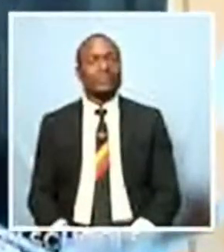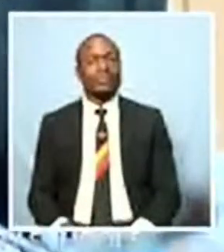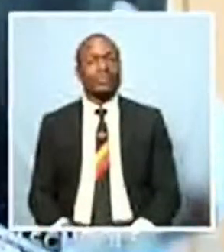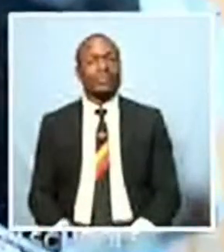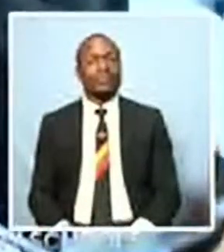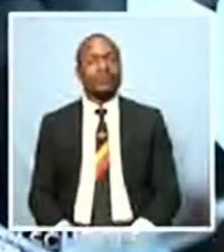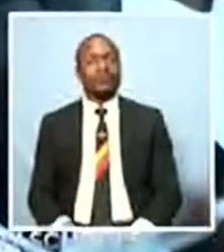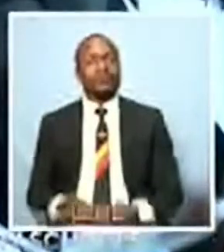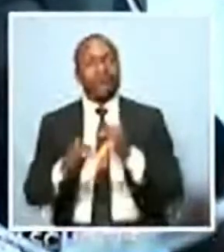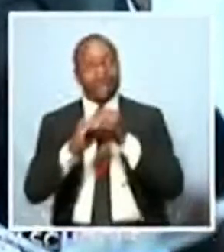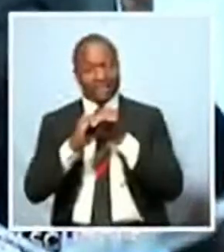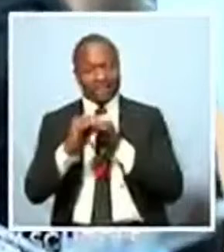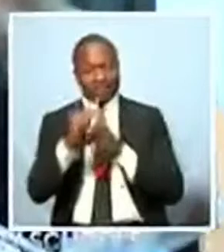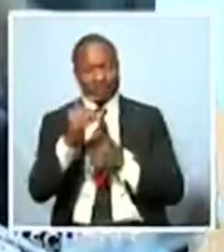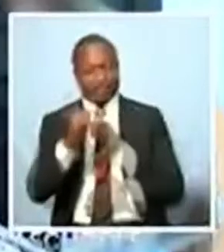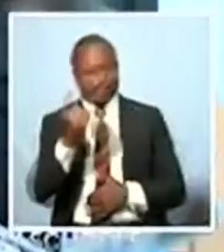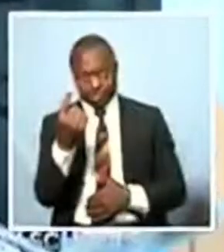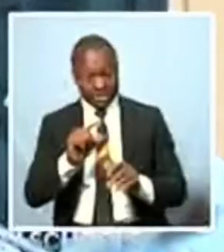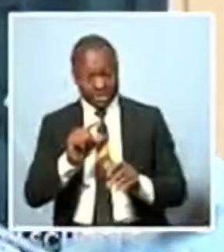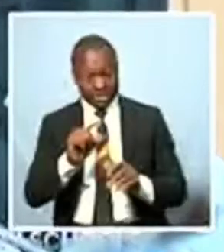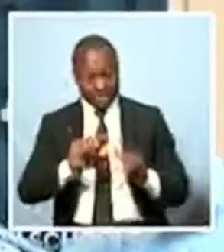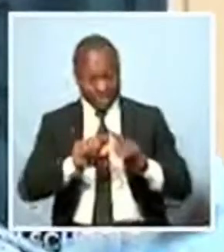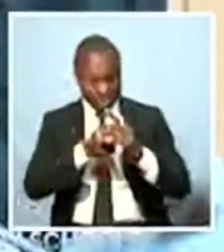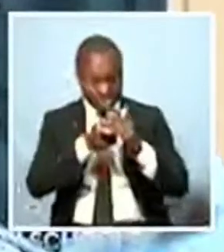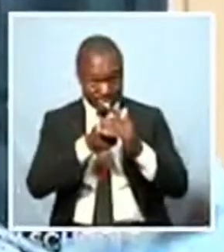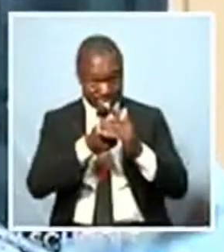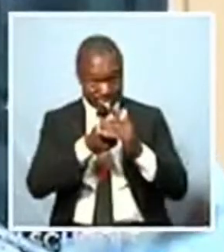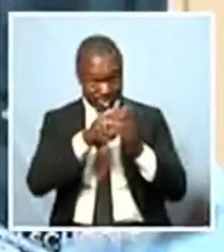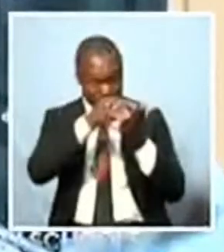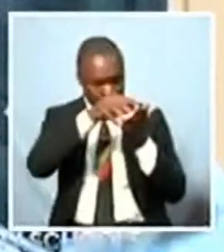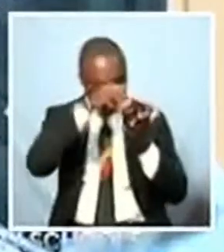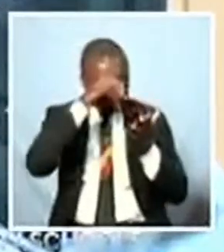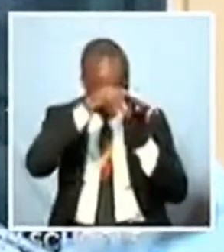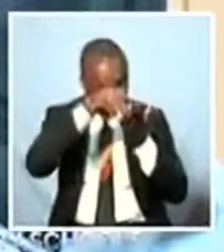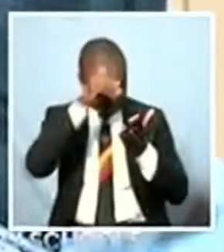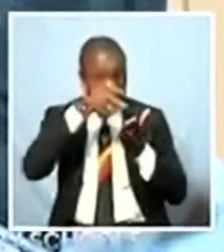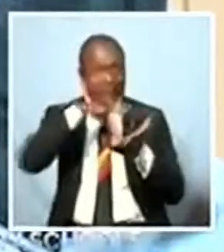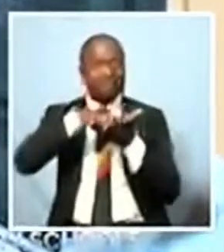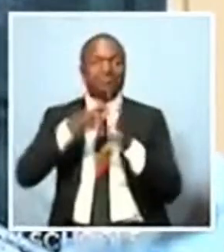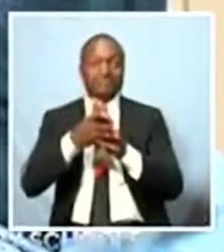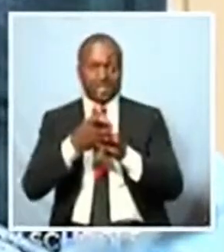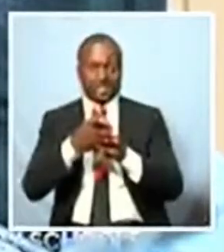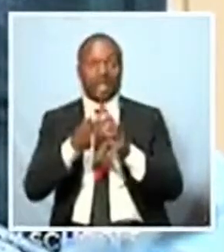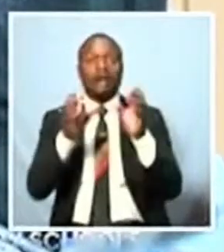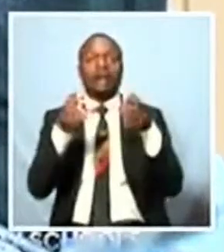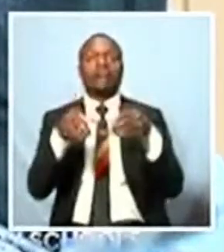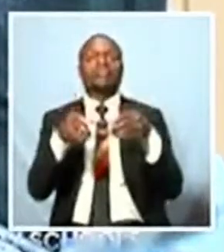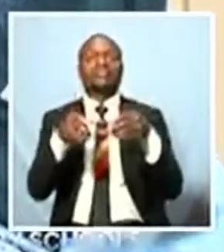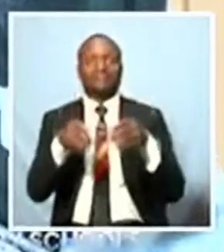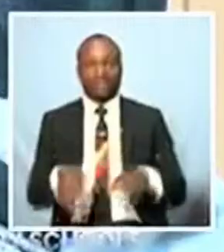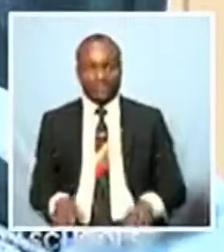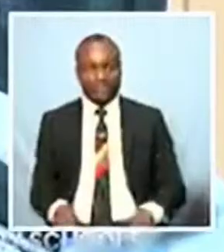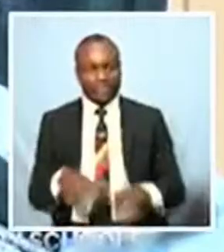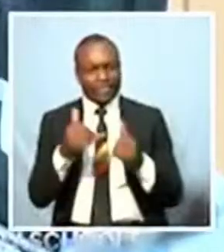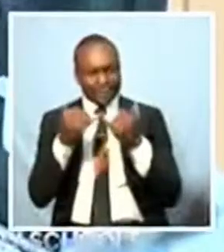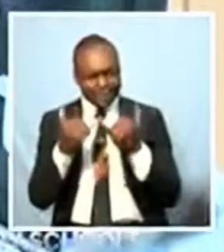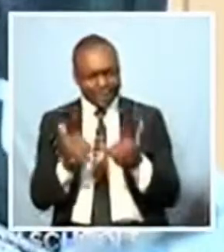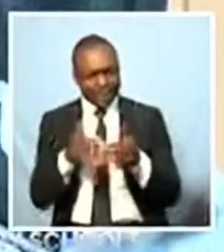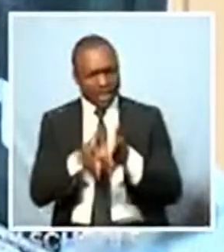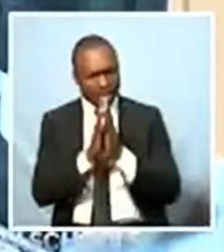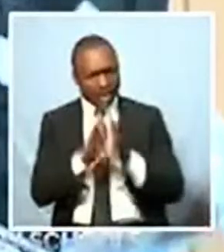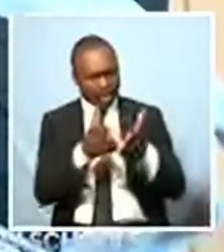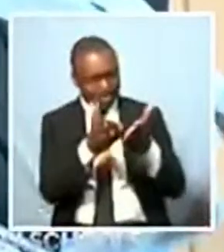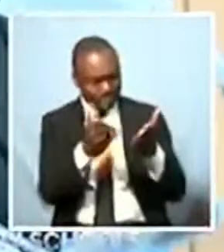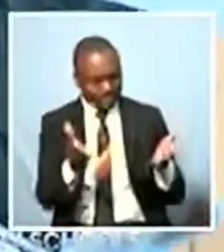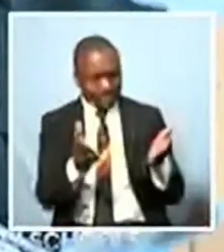were at level 1, which is the beginning of catch-up. So it was a mixed class, a catch-up class. Now, when I asked them,